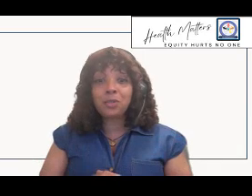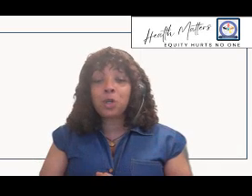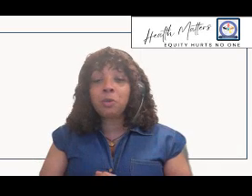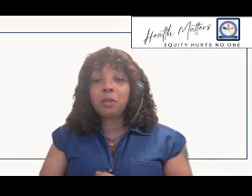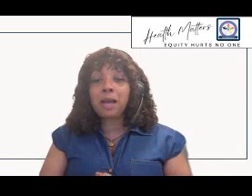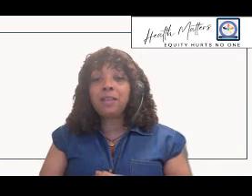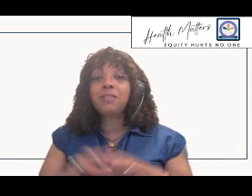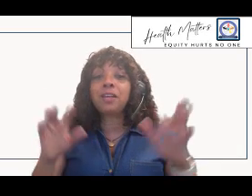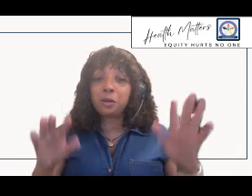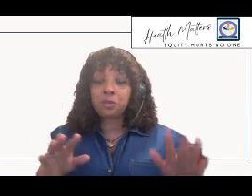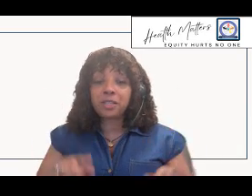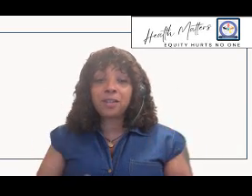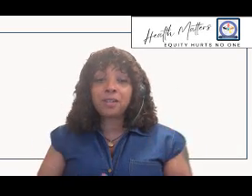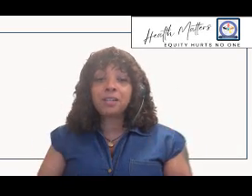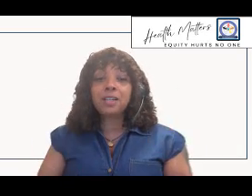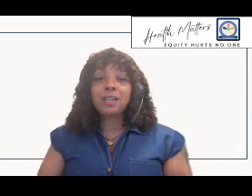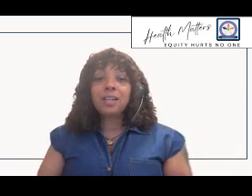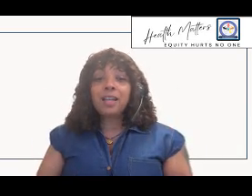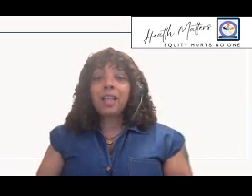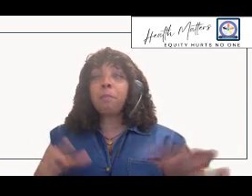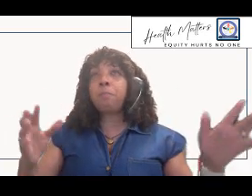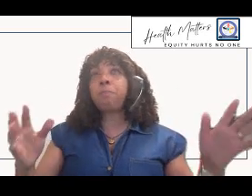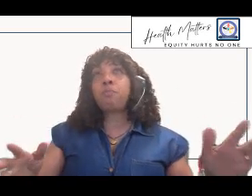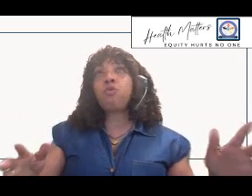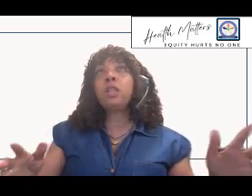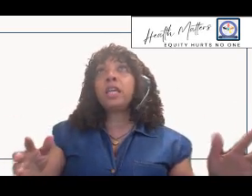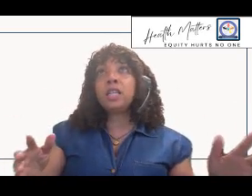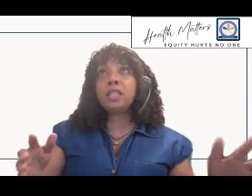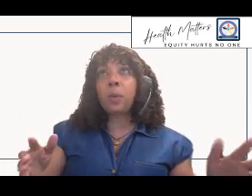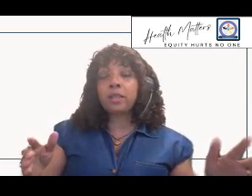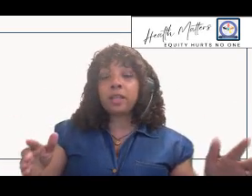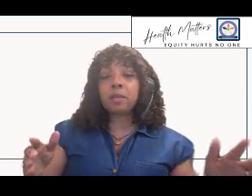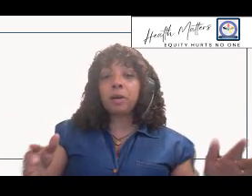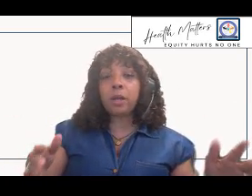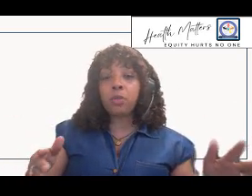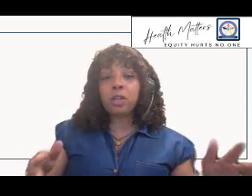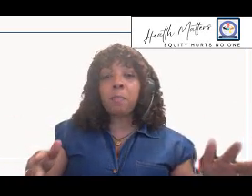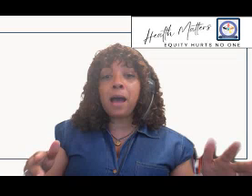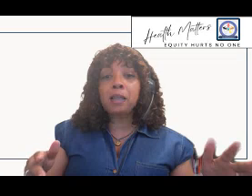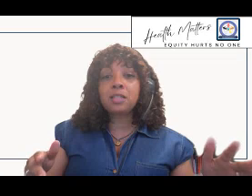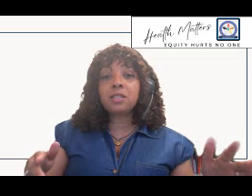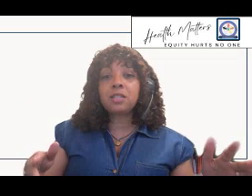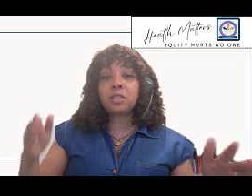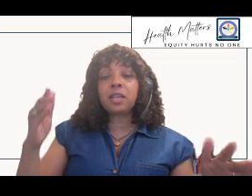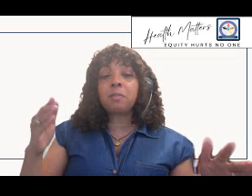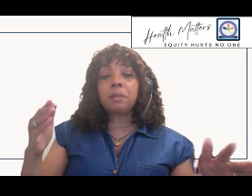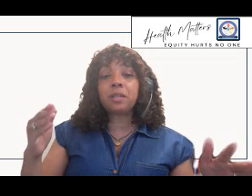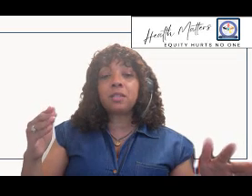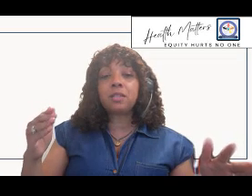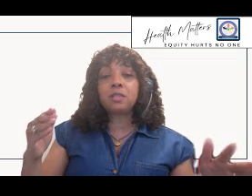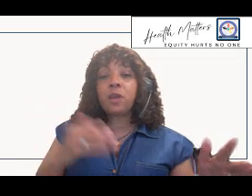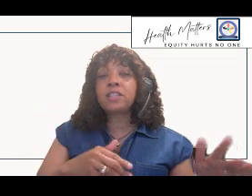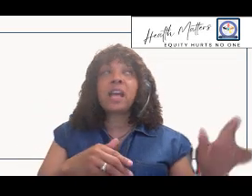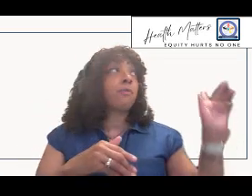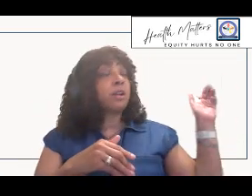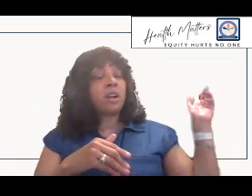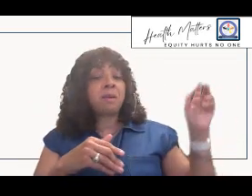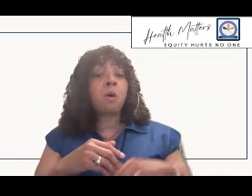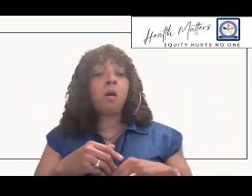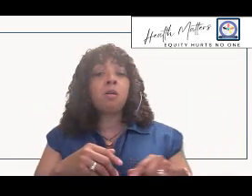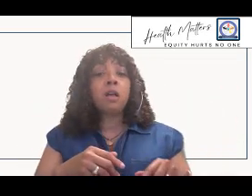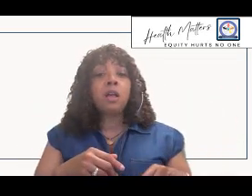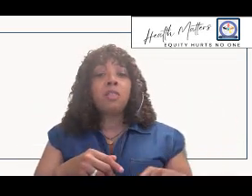solely determined by the health sector. And a really easy way to think about health and all policies is to think about this. It's a phrase I